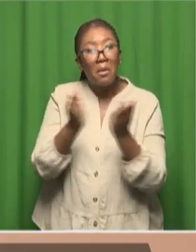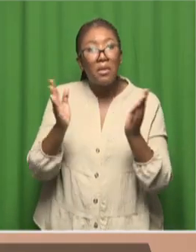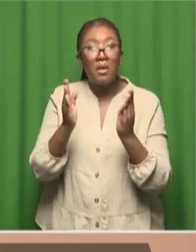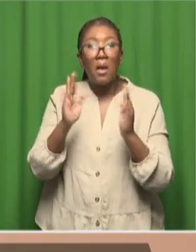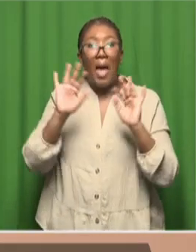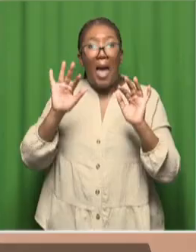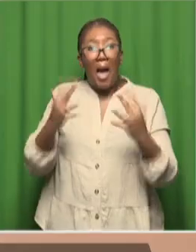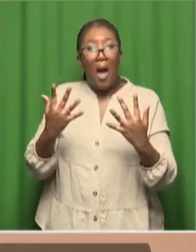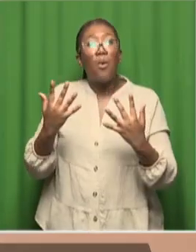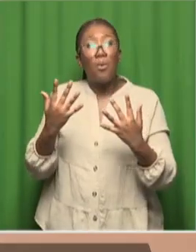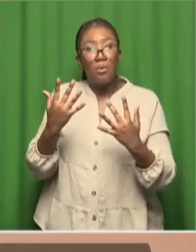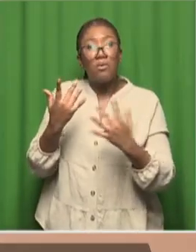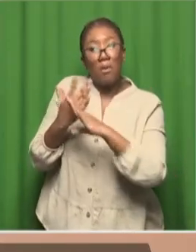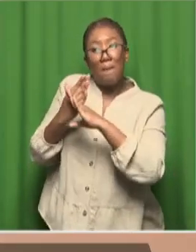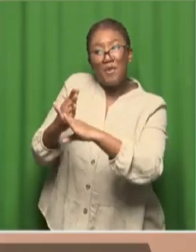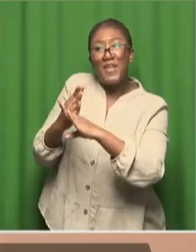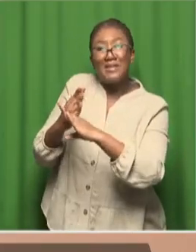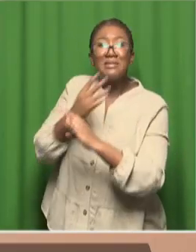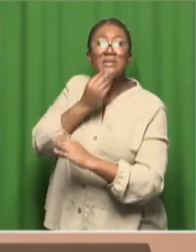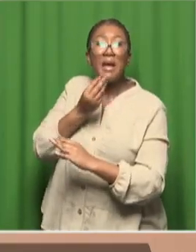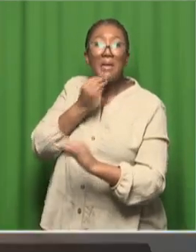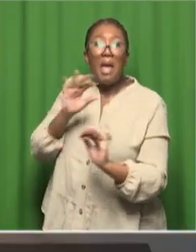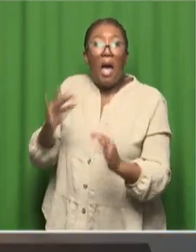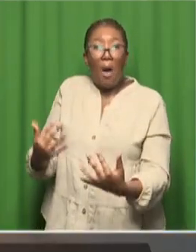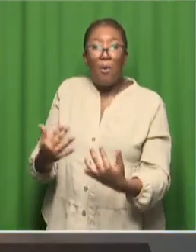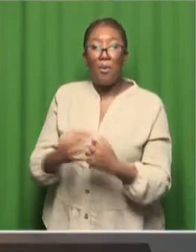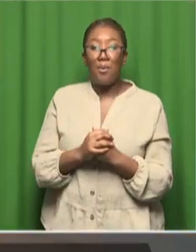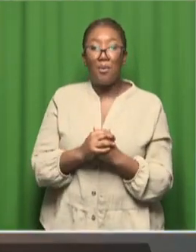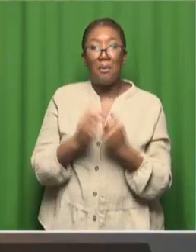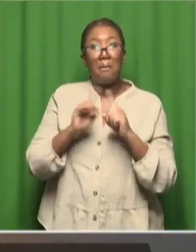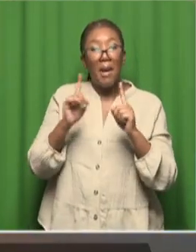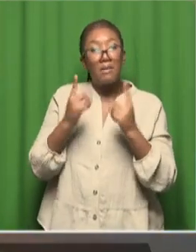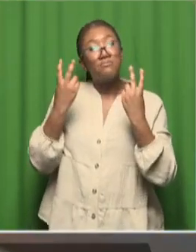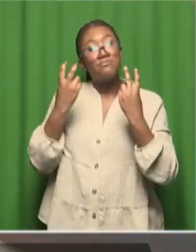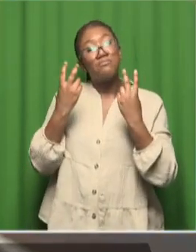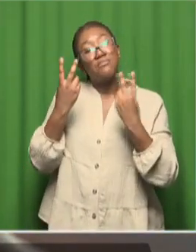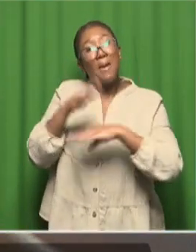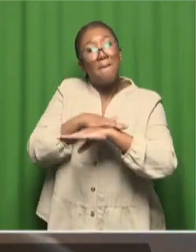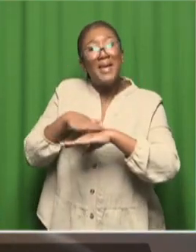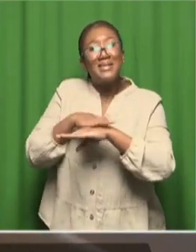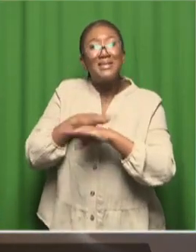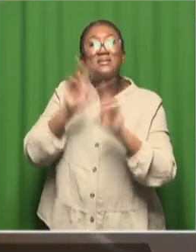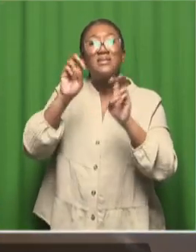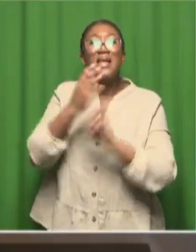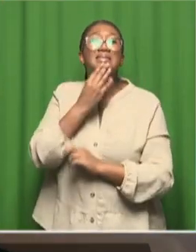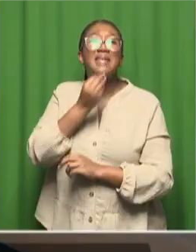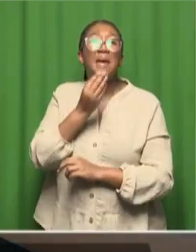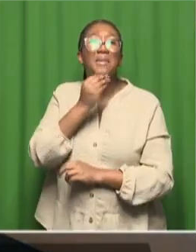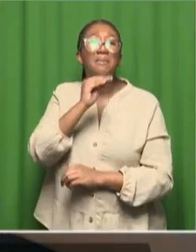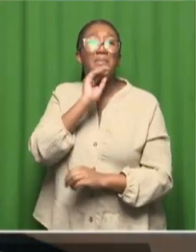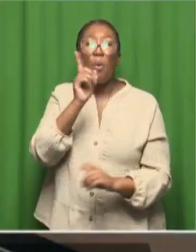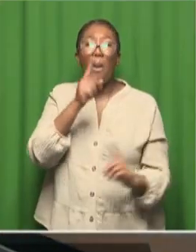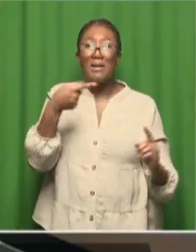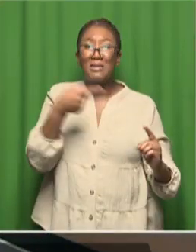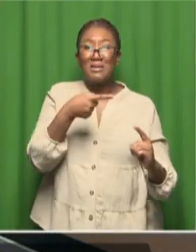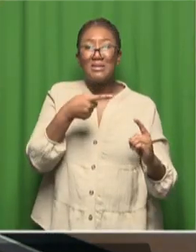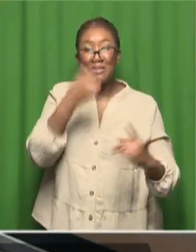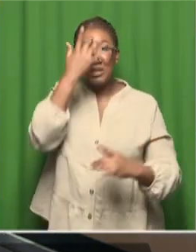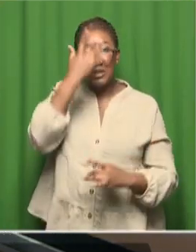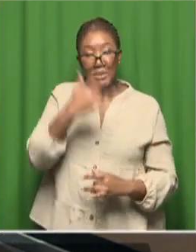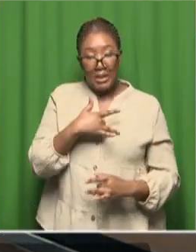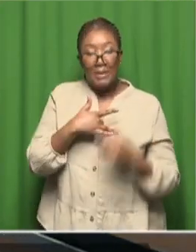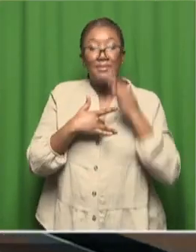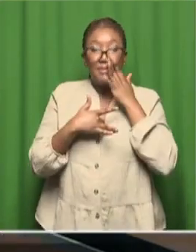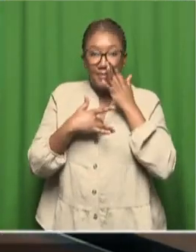preventing people from getting diabetes. Firstly, basics 101. What is diabetes? So diabetes is a chronic